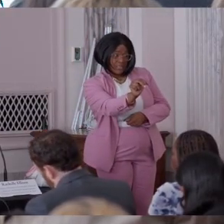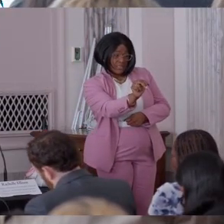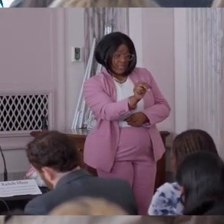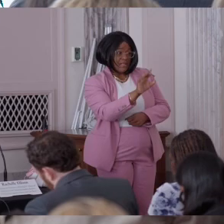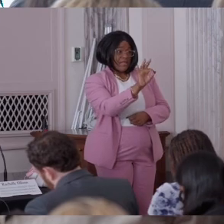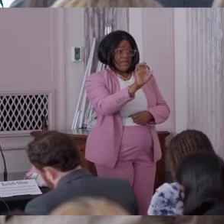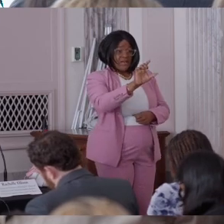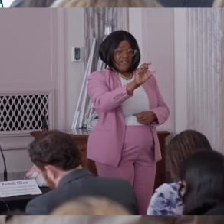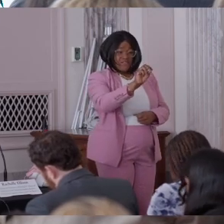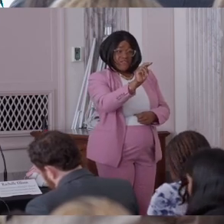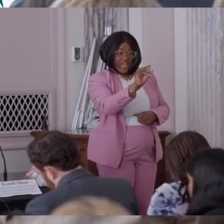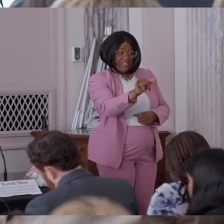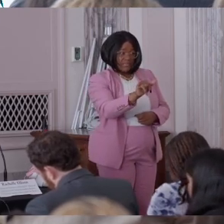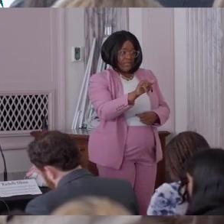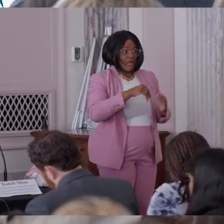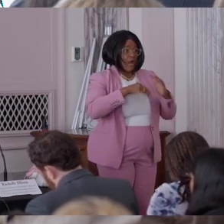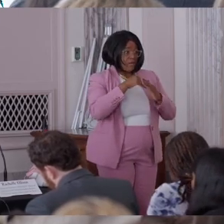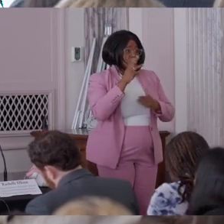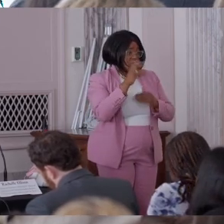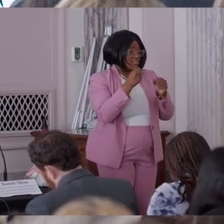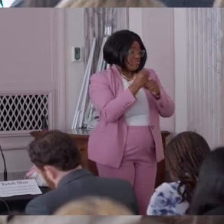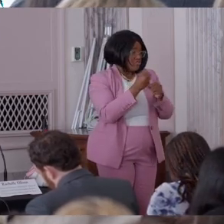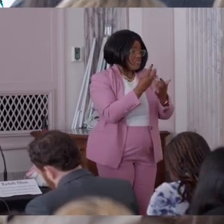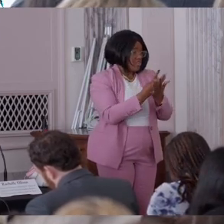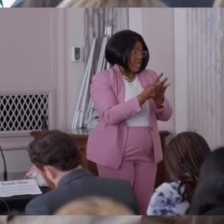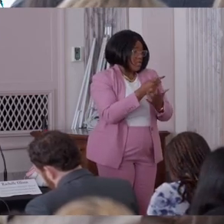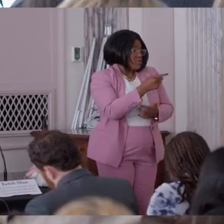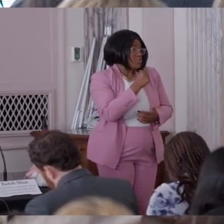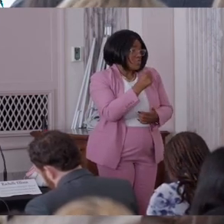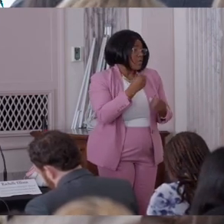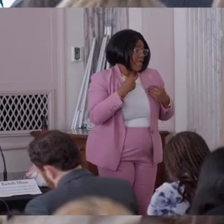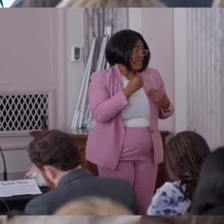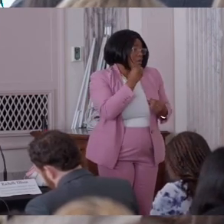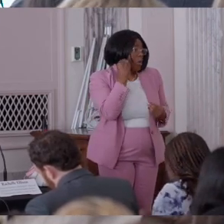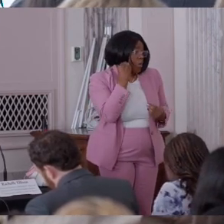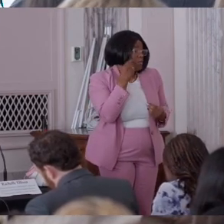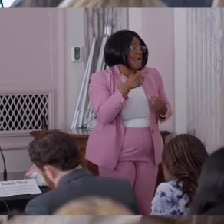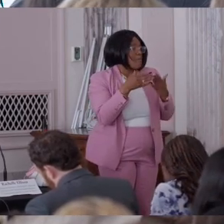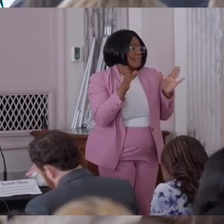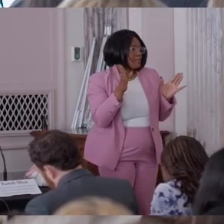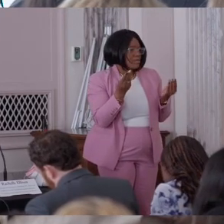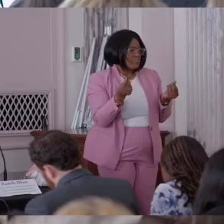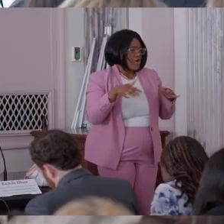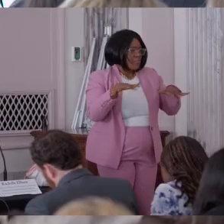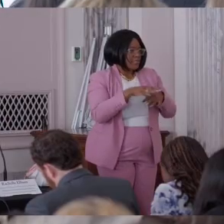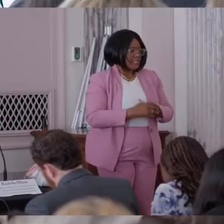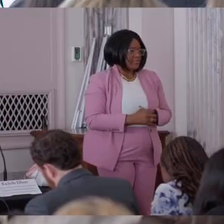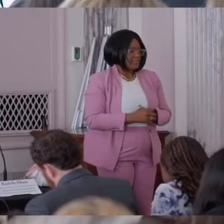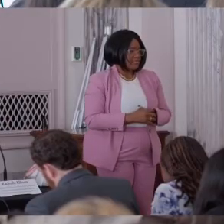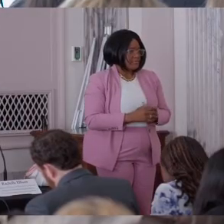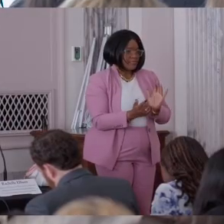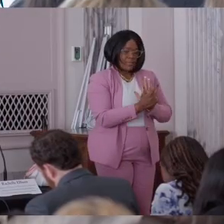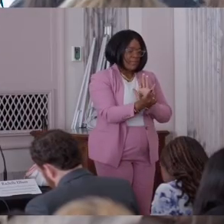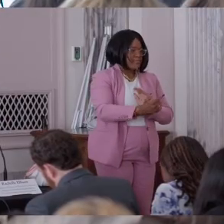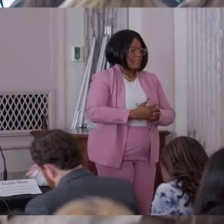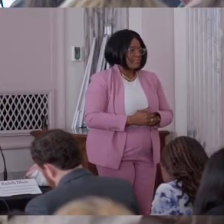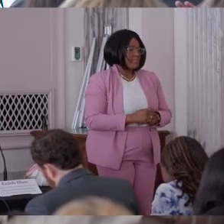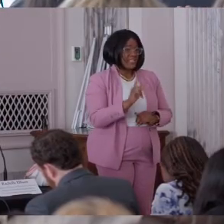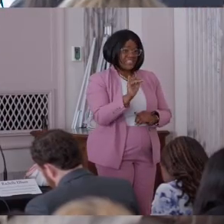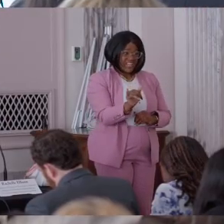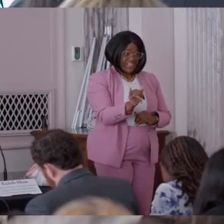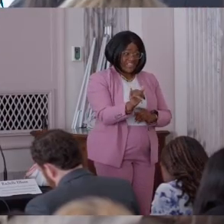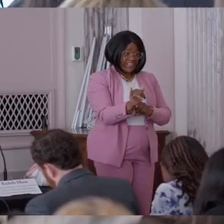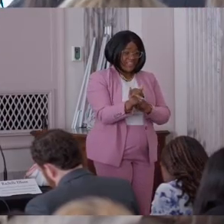up to 6 years in jail if you're homeless on public property. In Kentucky, now they